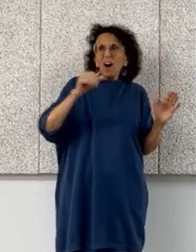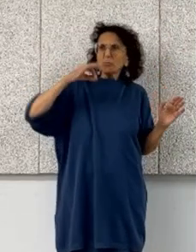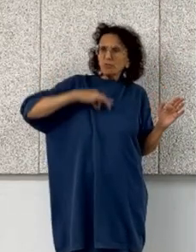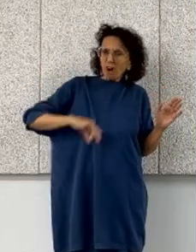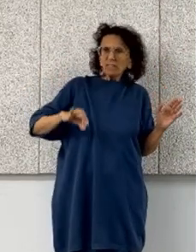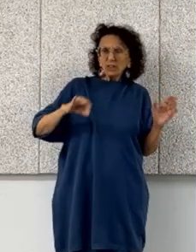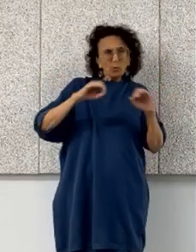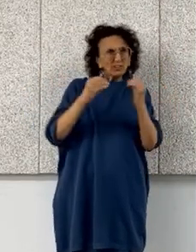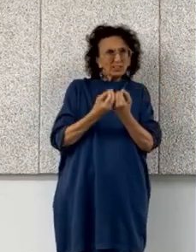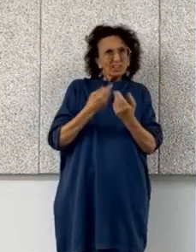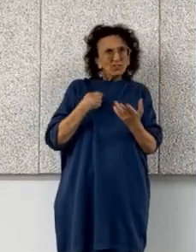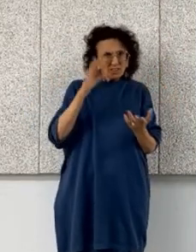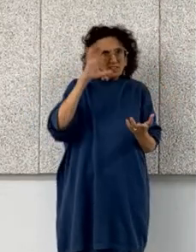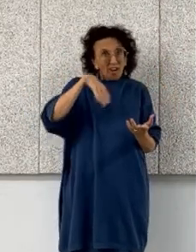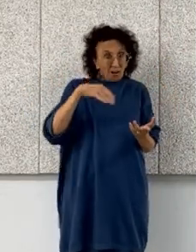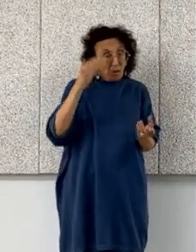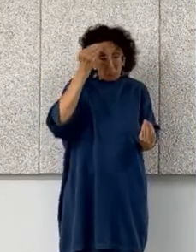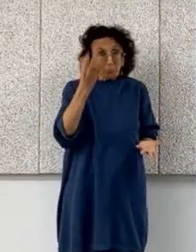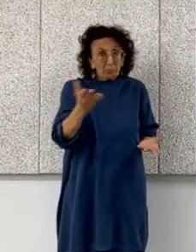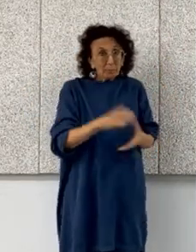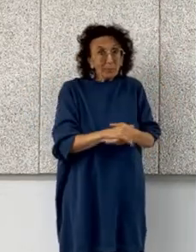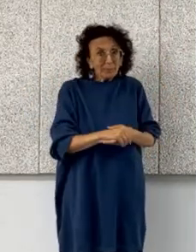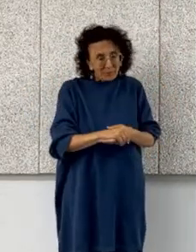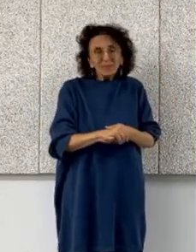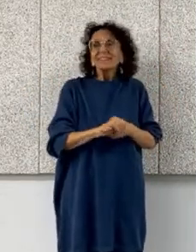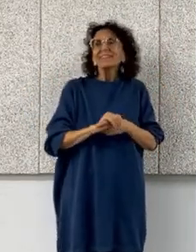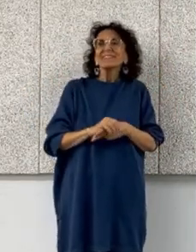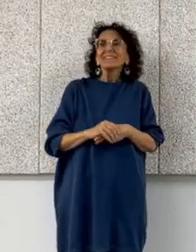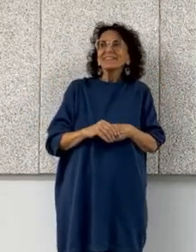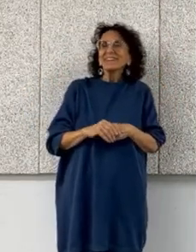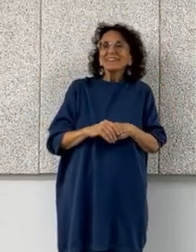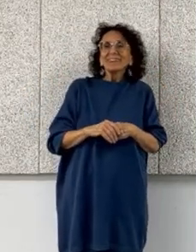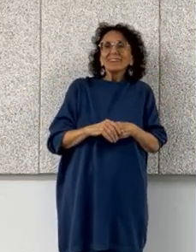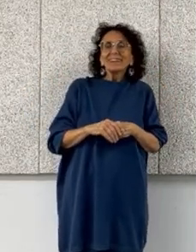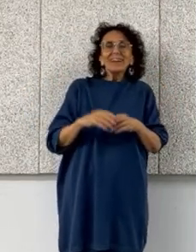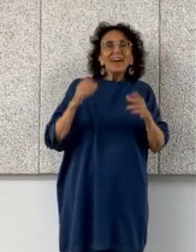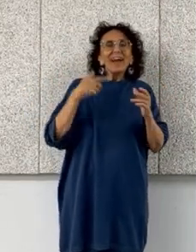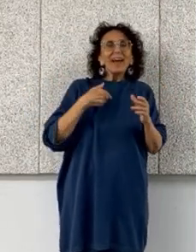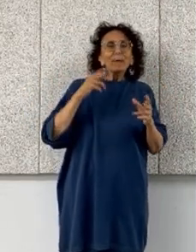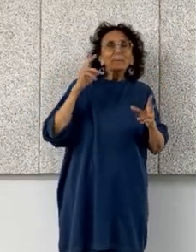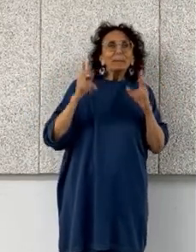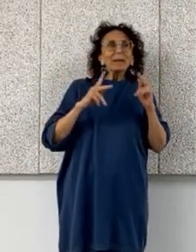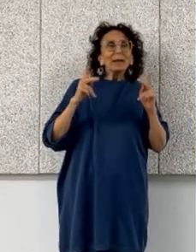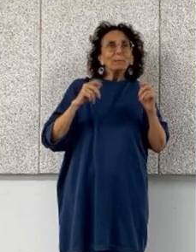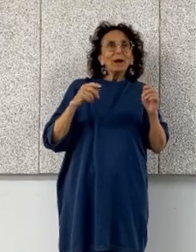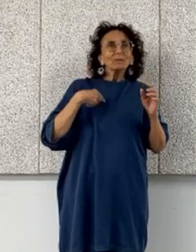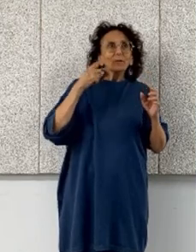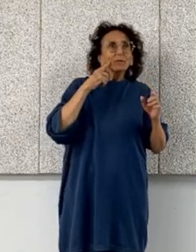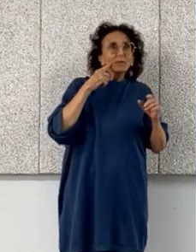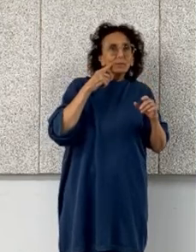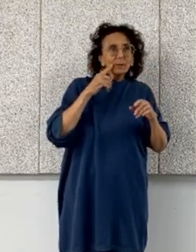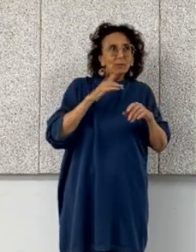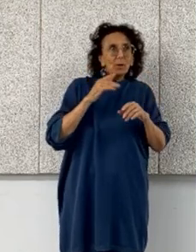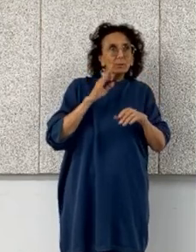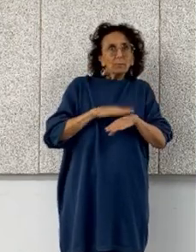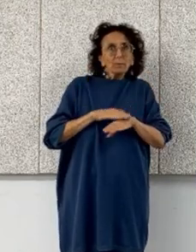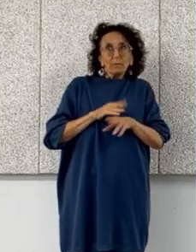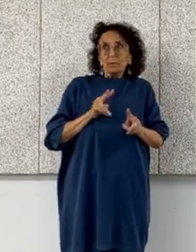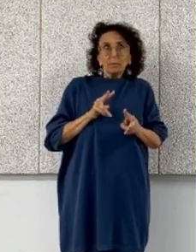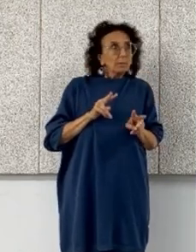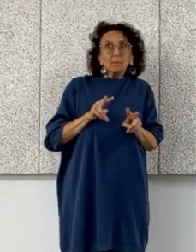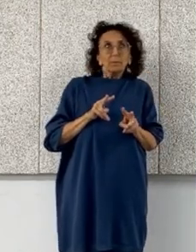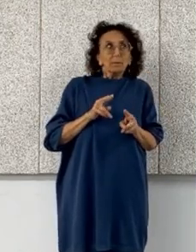know, and it immediately tips a person over into a sort of like hyper-vigilant,